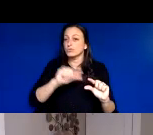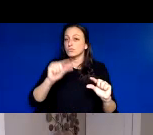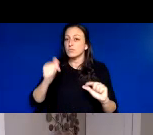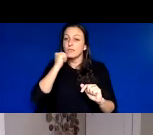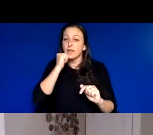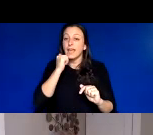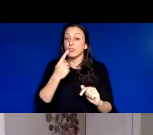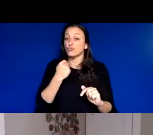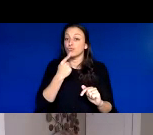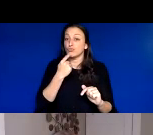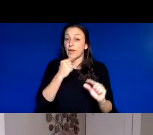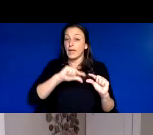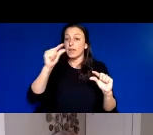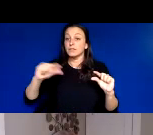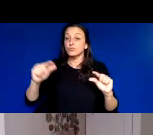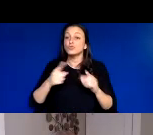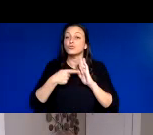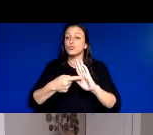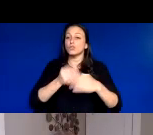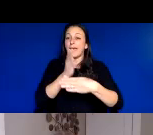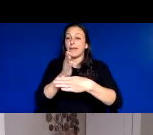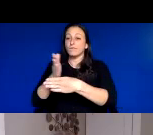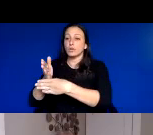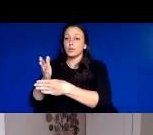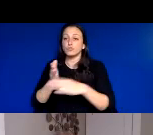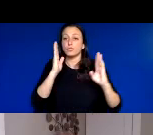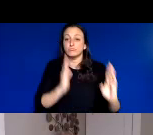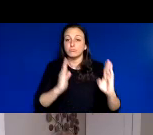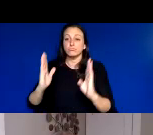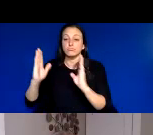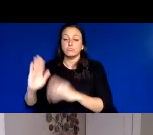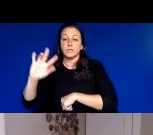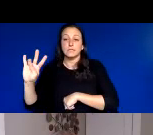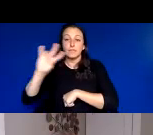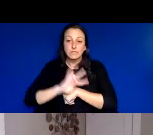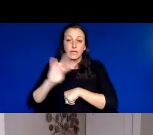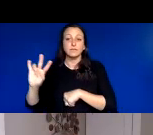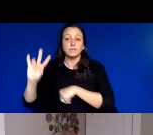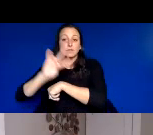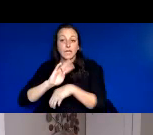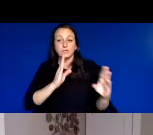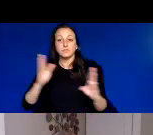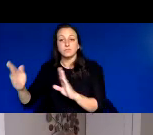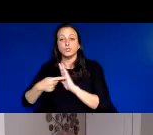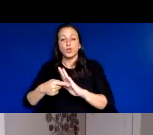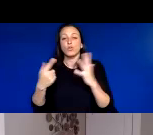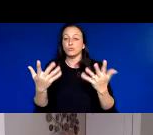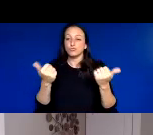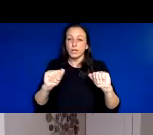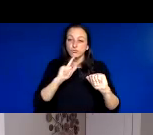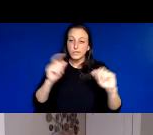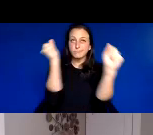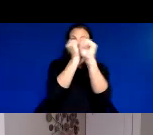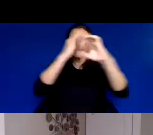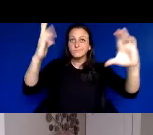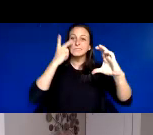moving average, which is how we sort of smooth out some of that daily variability and really try and understand what overall trends look like. And so looking